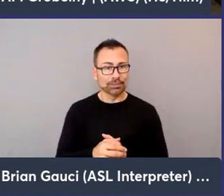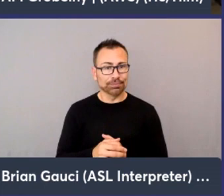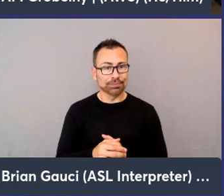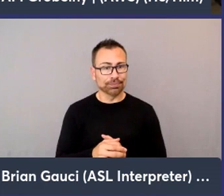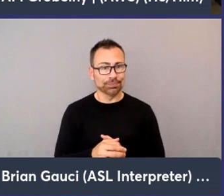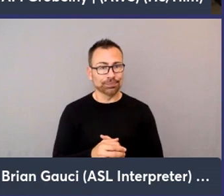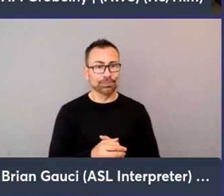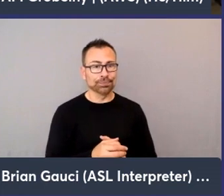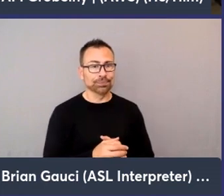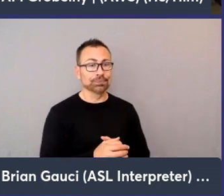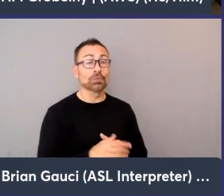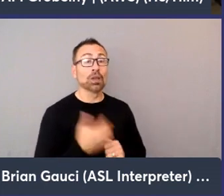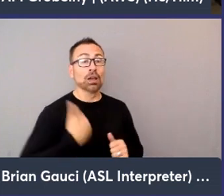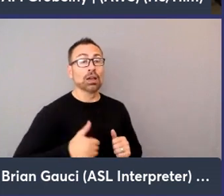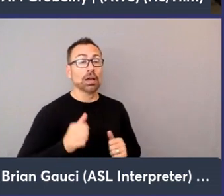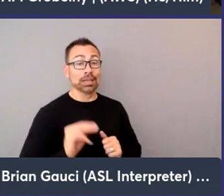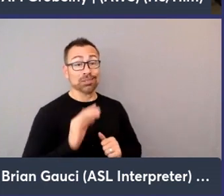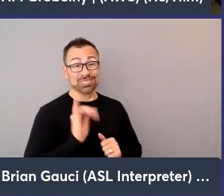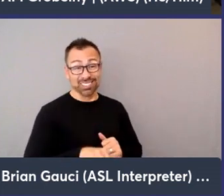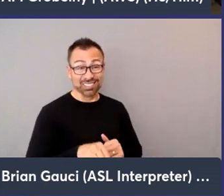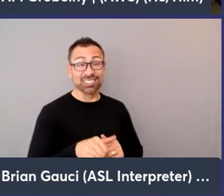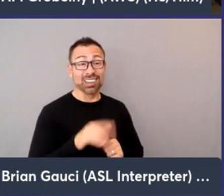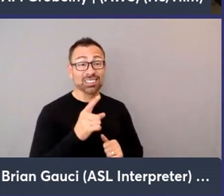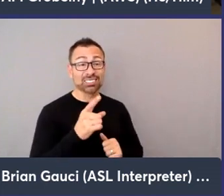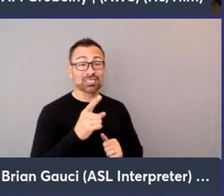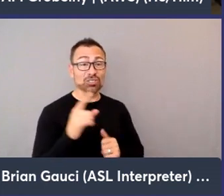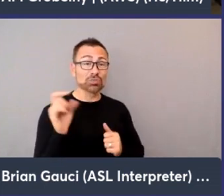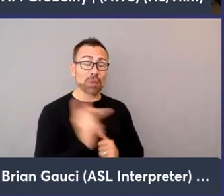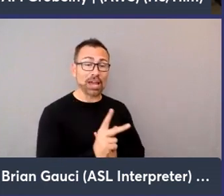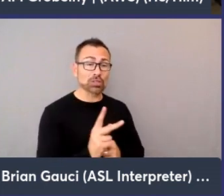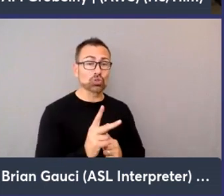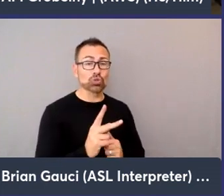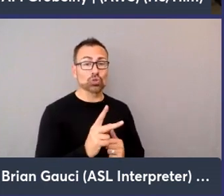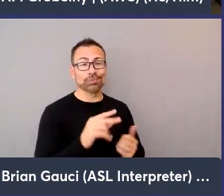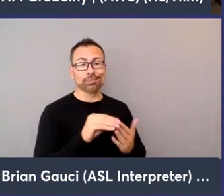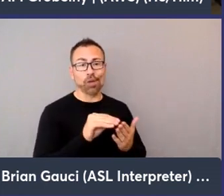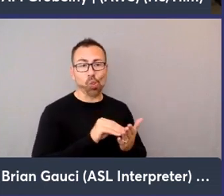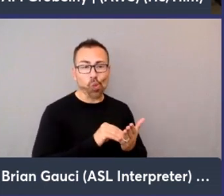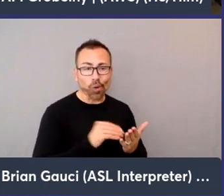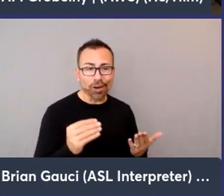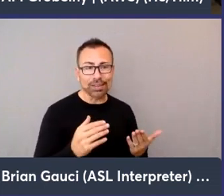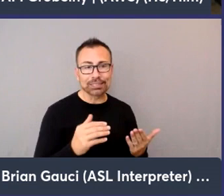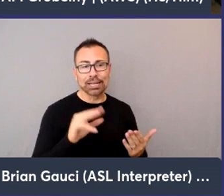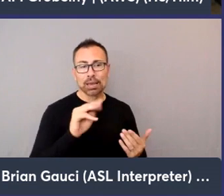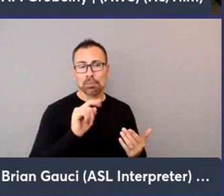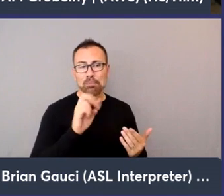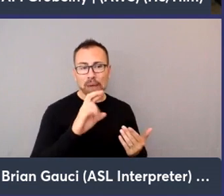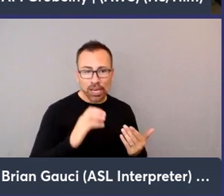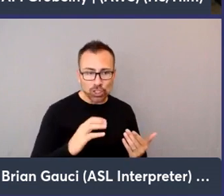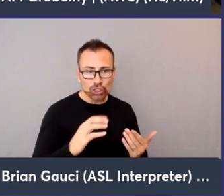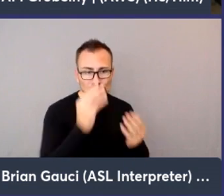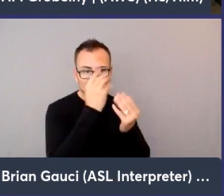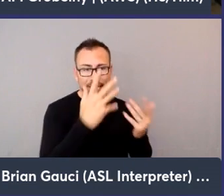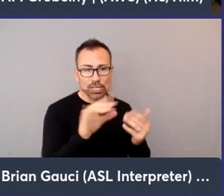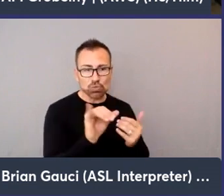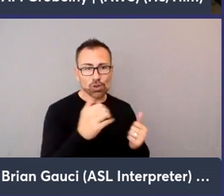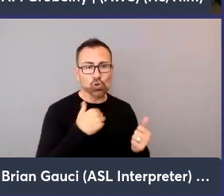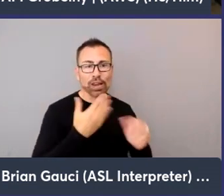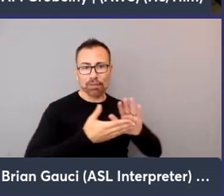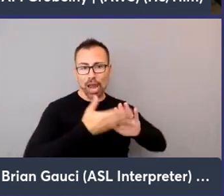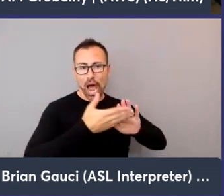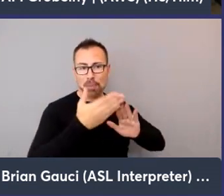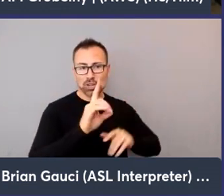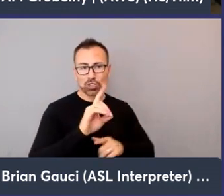to logs and metric data as well, where you can have an operational dashboard monitoring, you